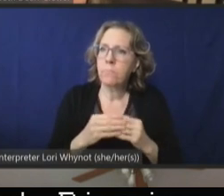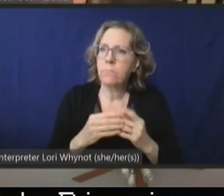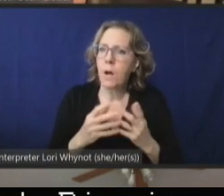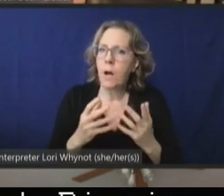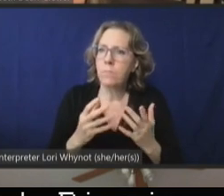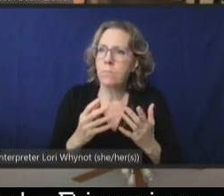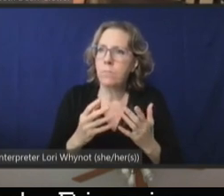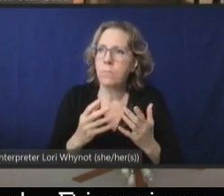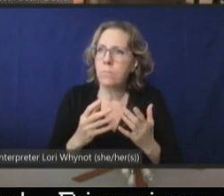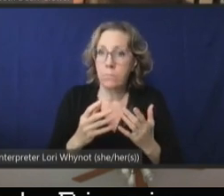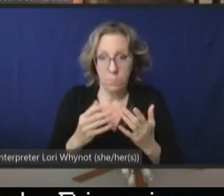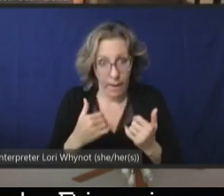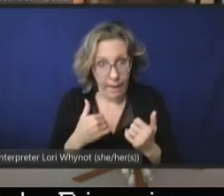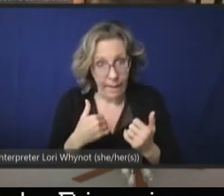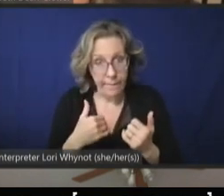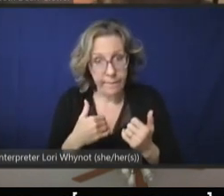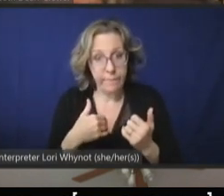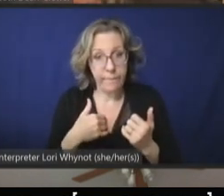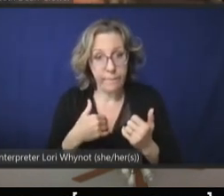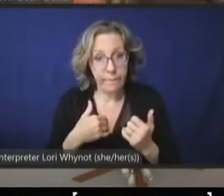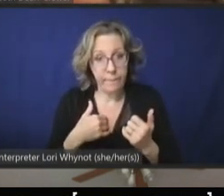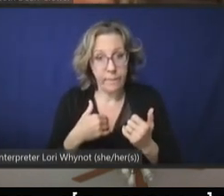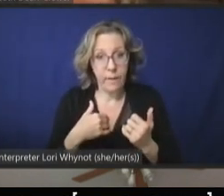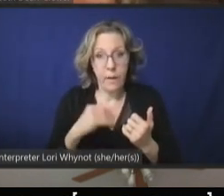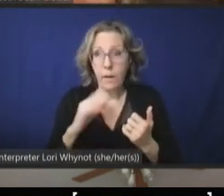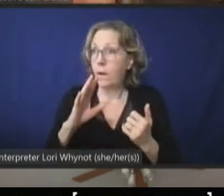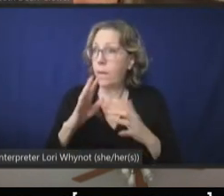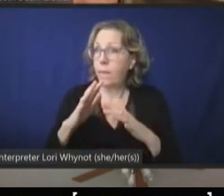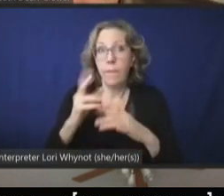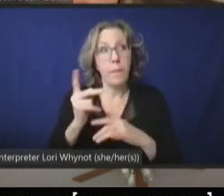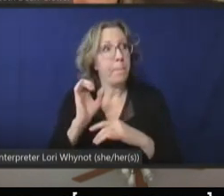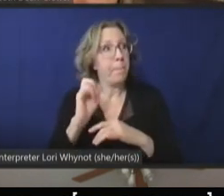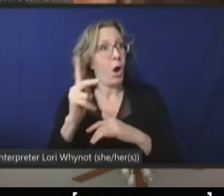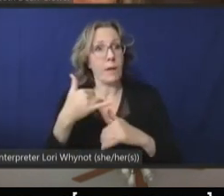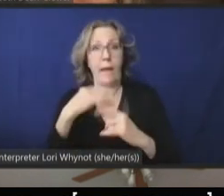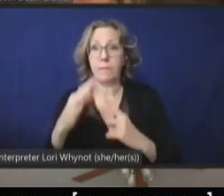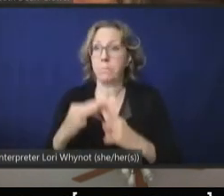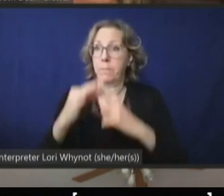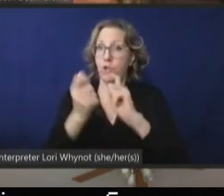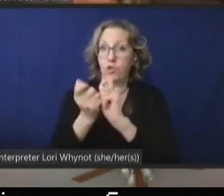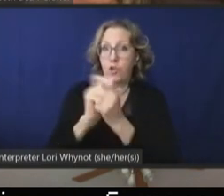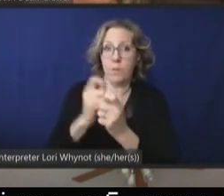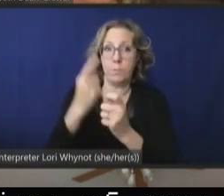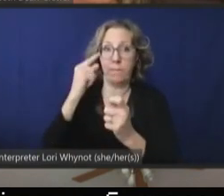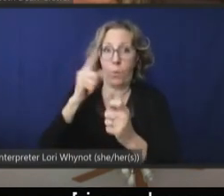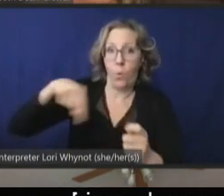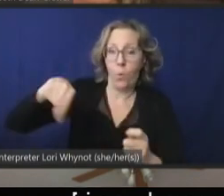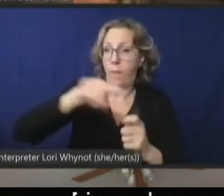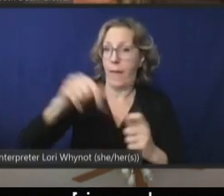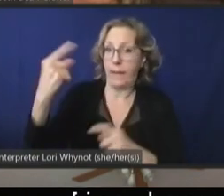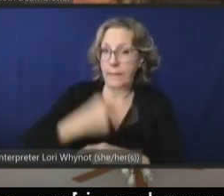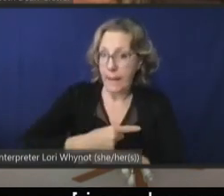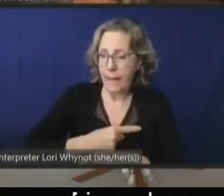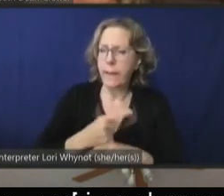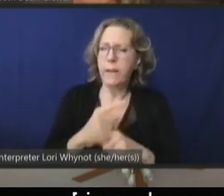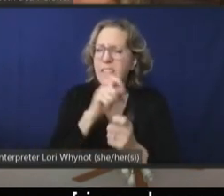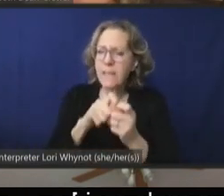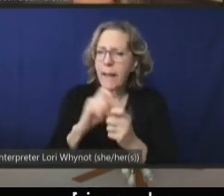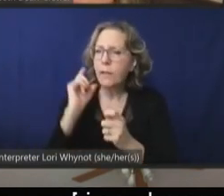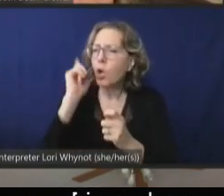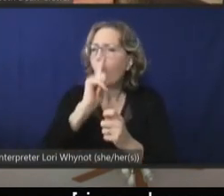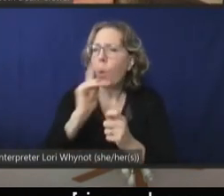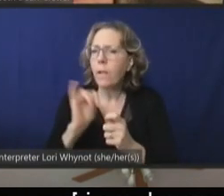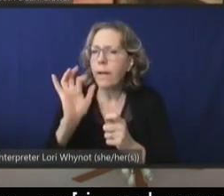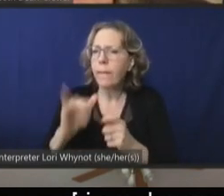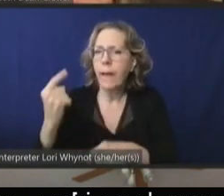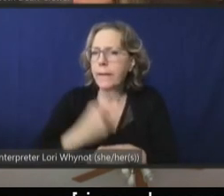You know, are there adjustments made in the ballpark for that day particularly? Exactly how do those days work?